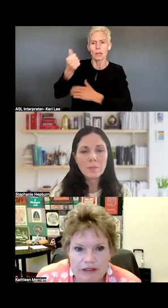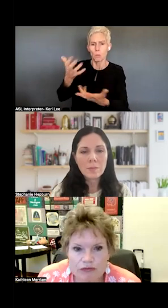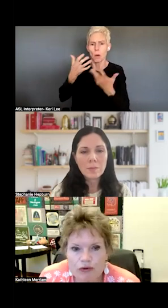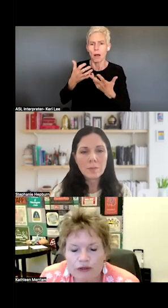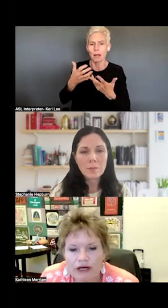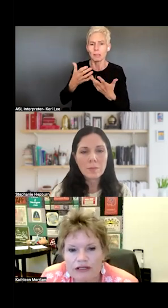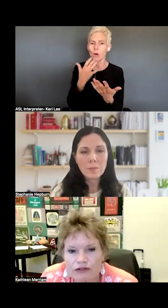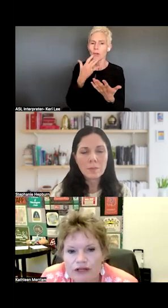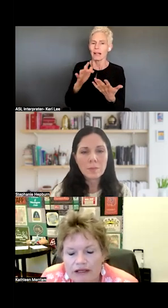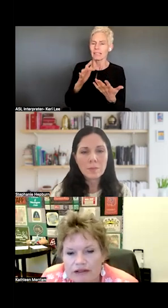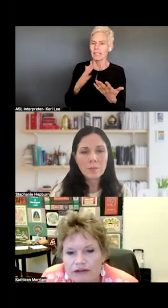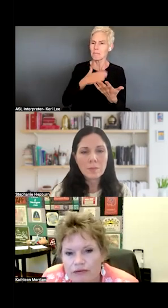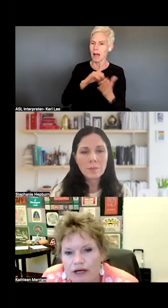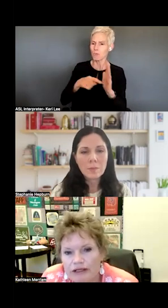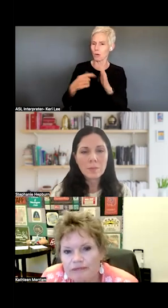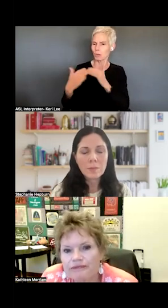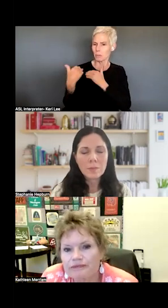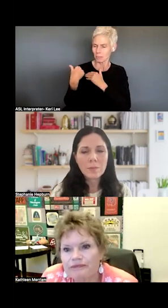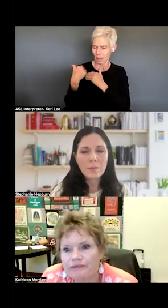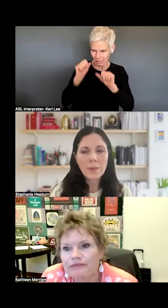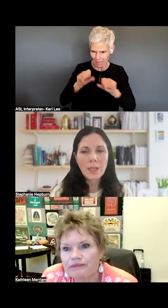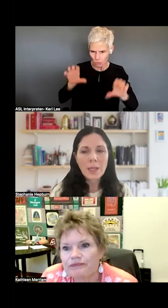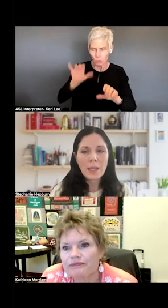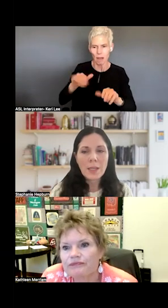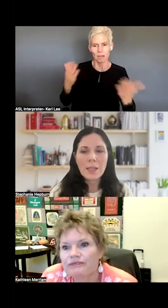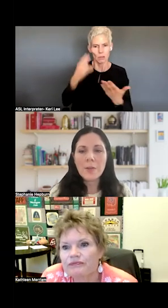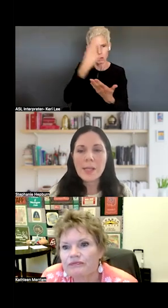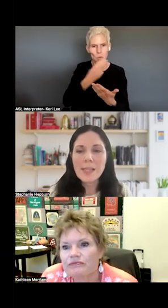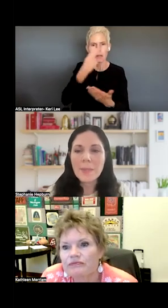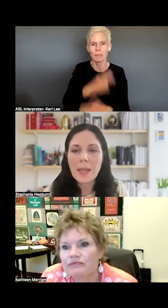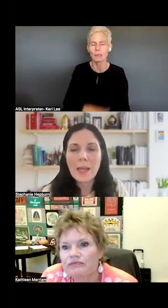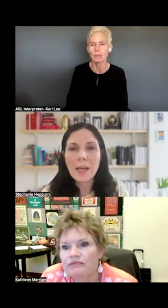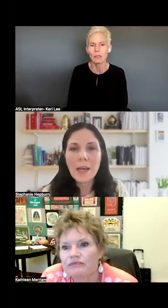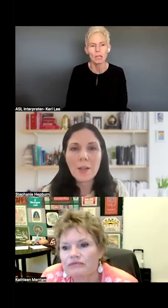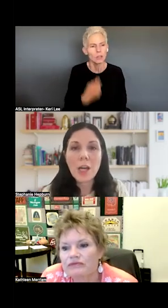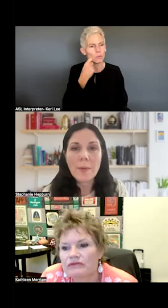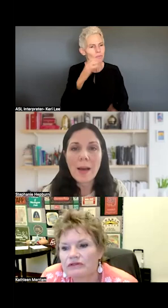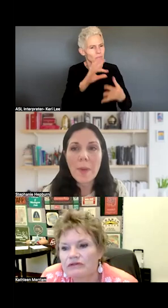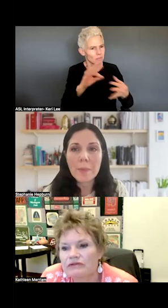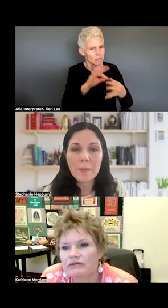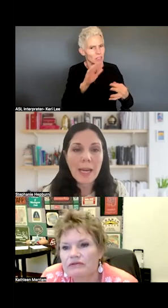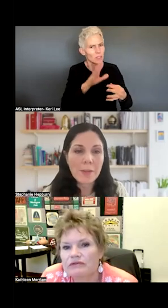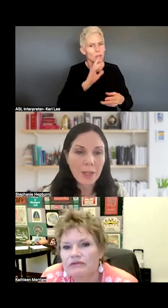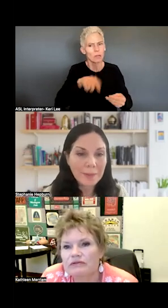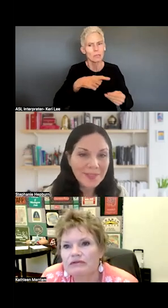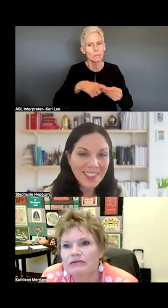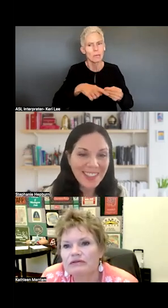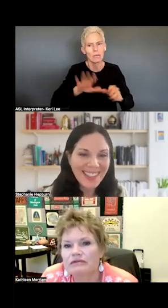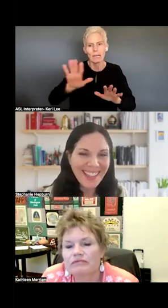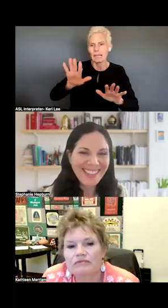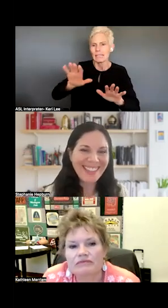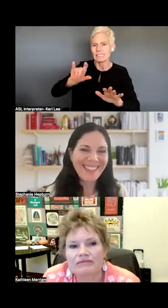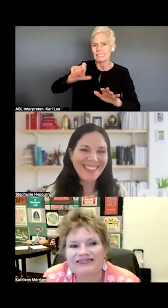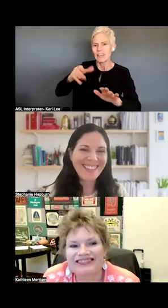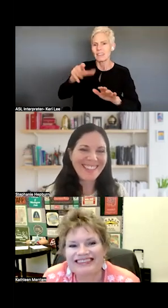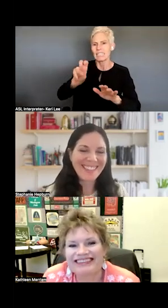I'm in a role where I can do that here in Hawaii. Yeah, you said something, you talked about how Yeah, So sorry. Stephanie, thank